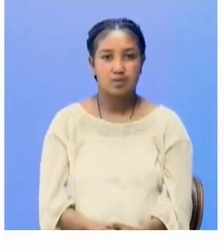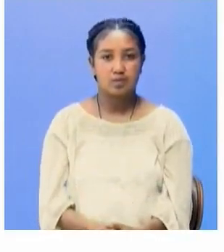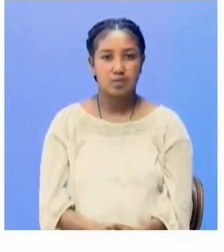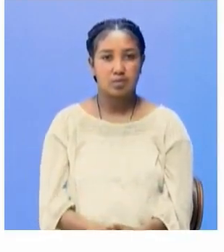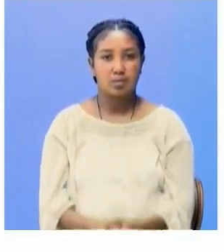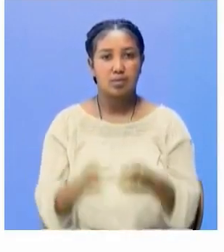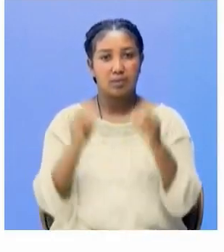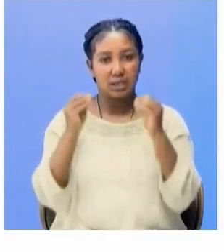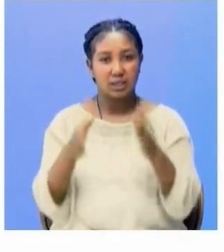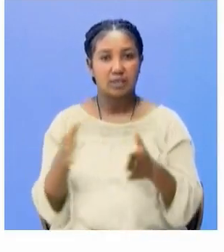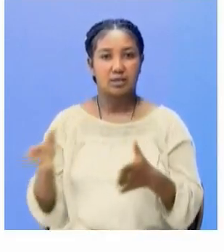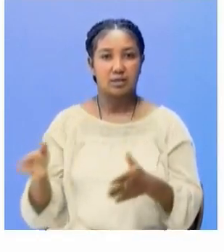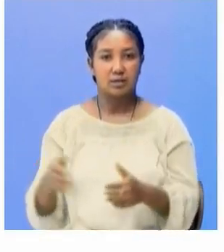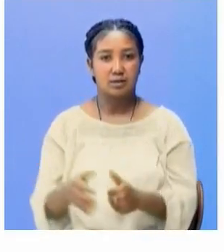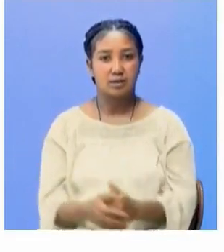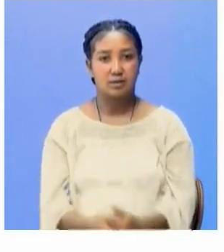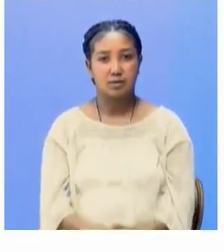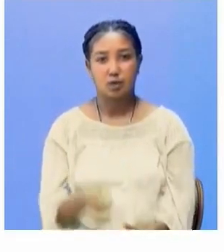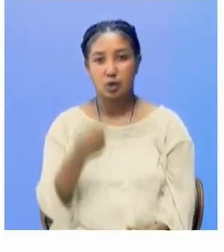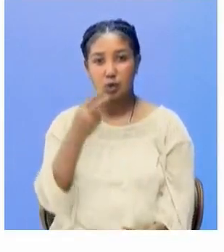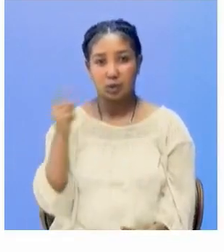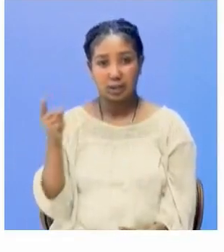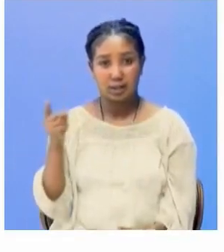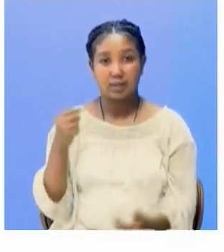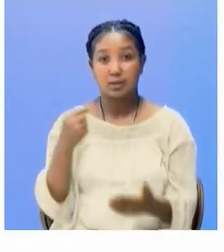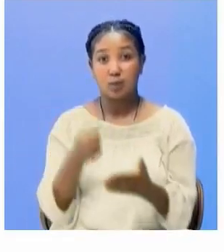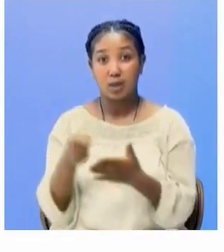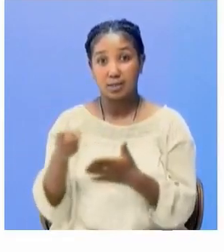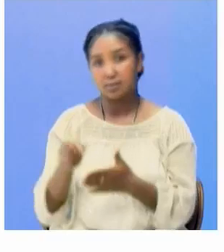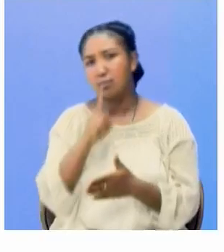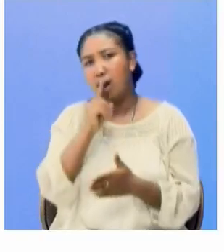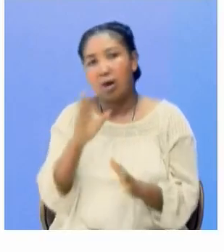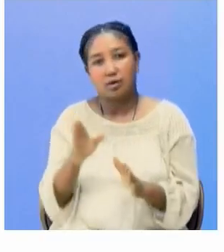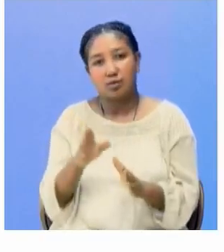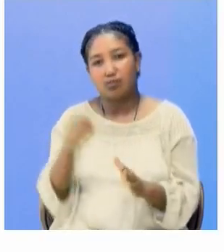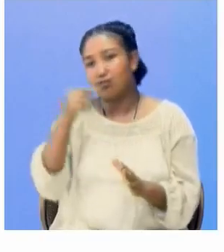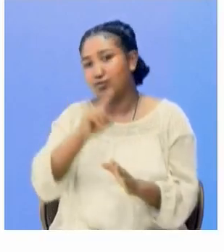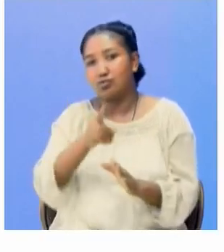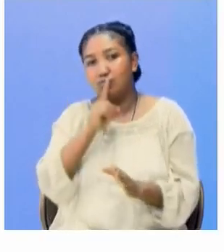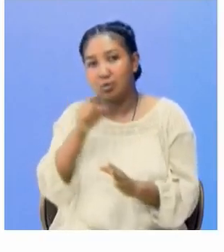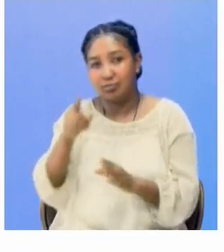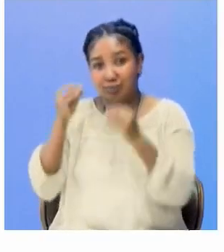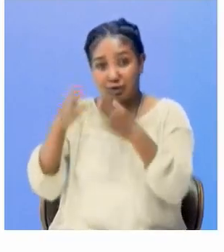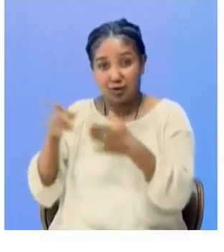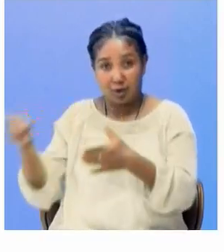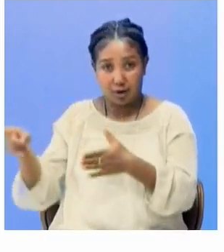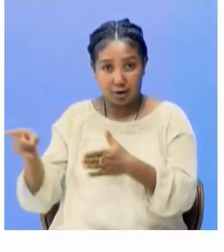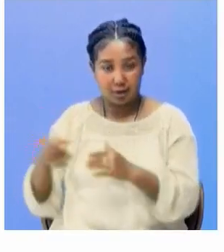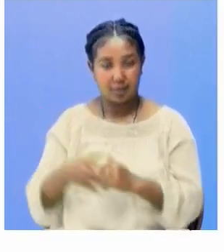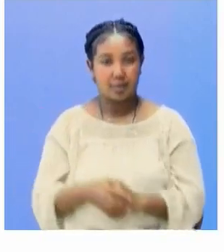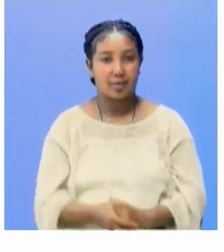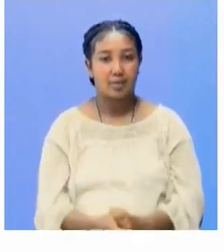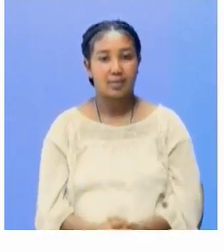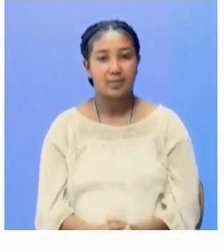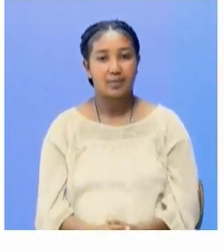I'm a teacher. Look, this one the reality. Okay?